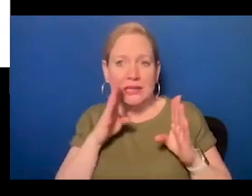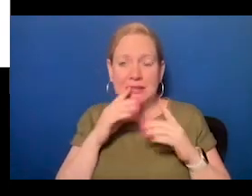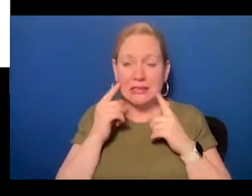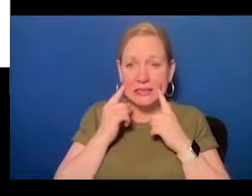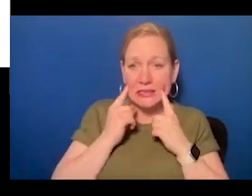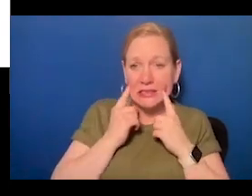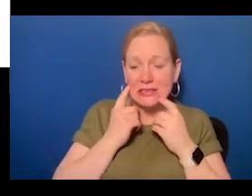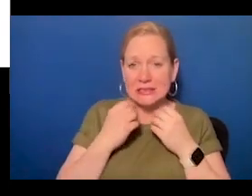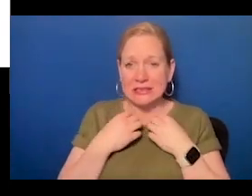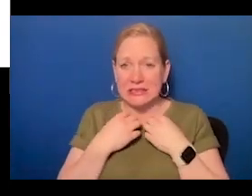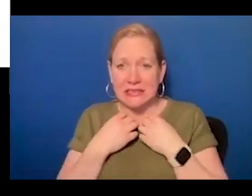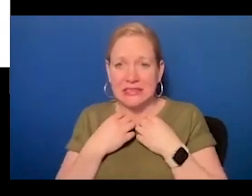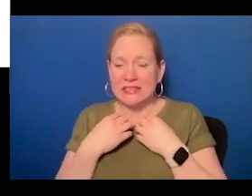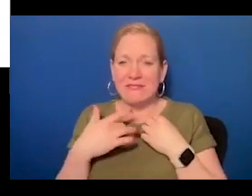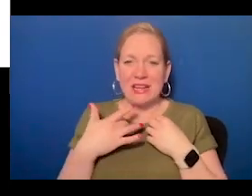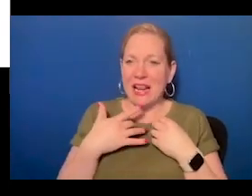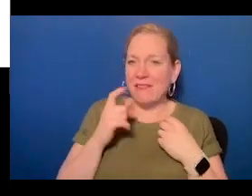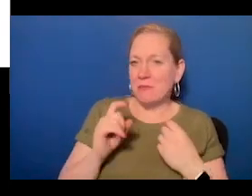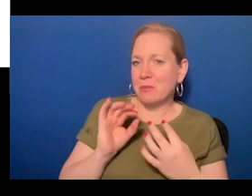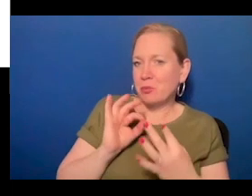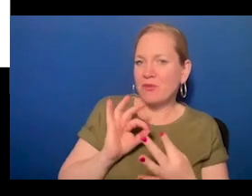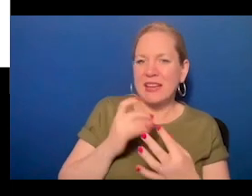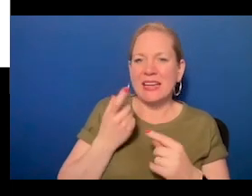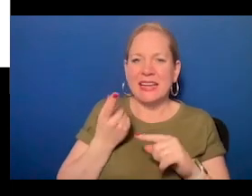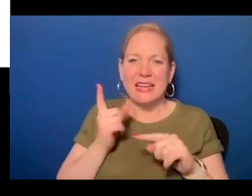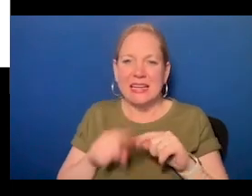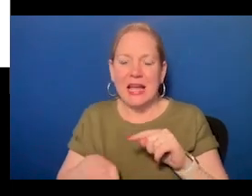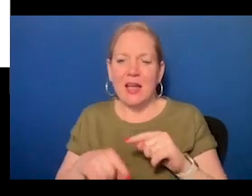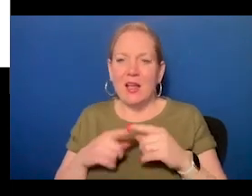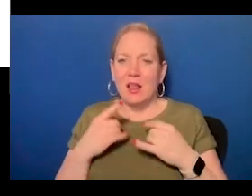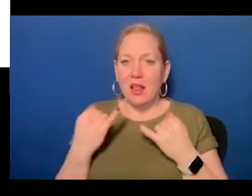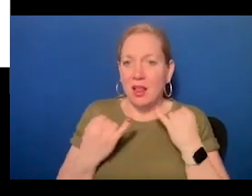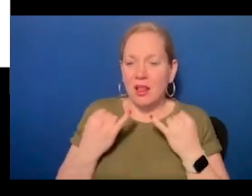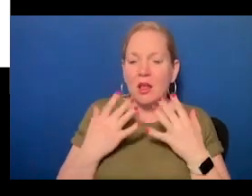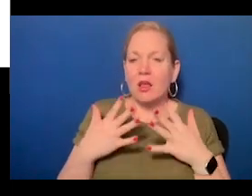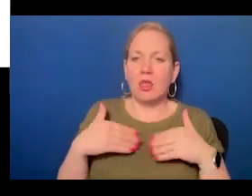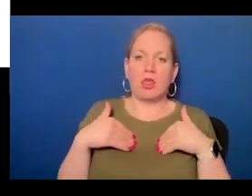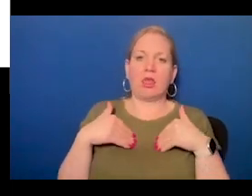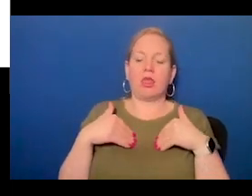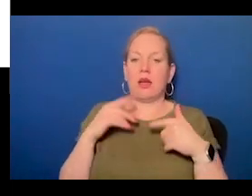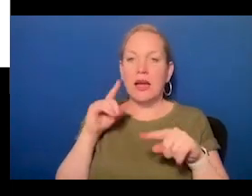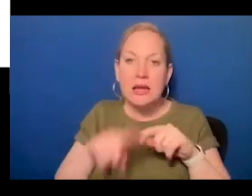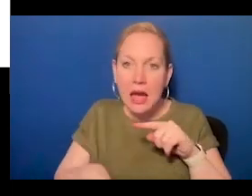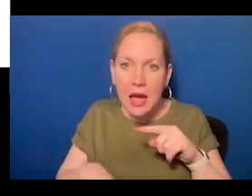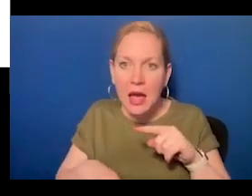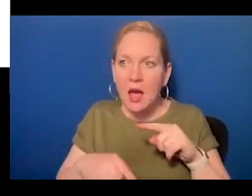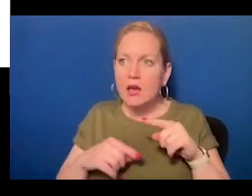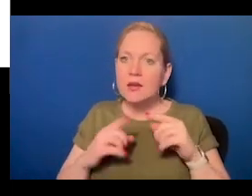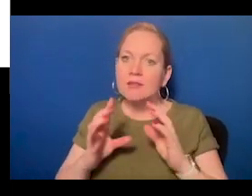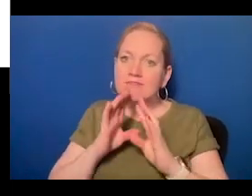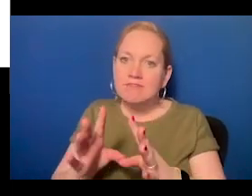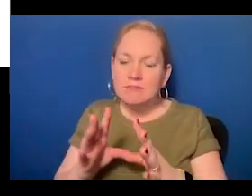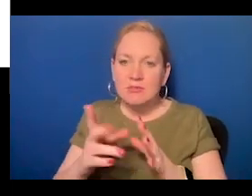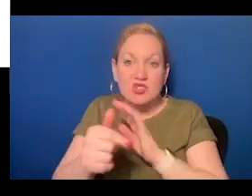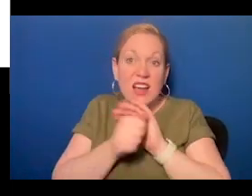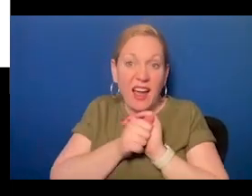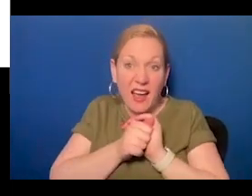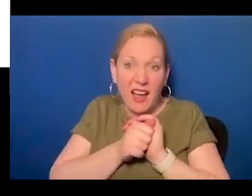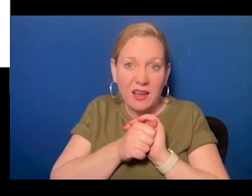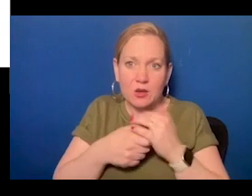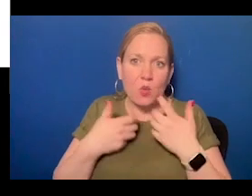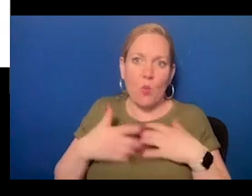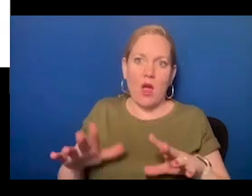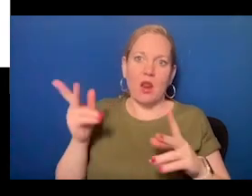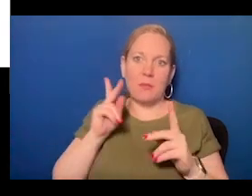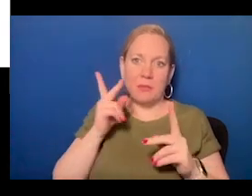emotional state. She is anxious. There's a lot of worry. She feels like she needs to be perfect to the degree